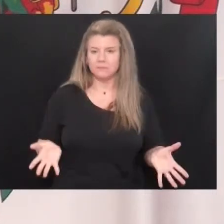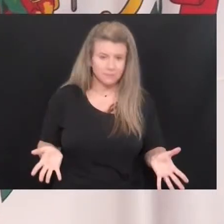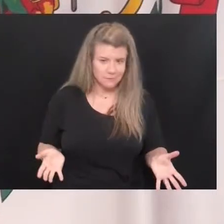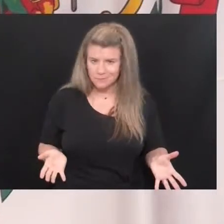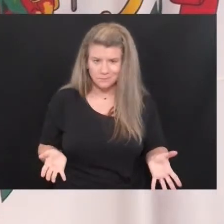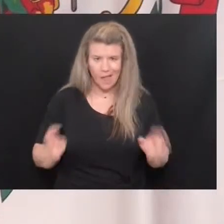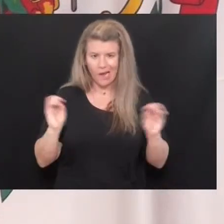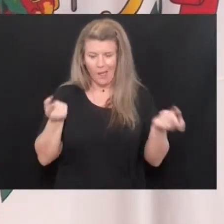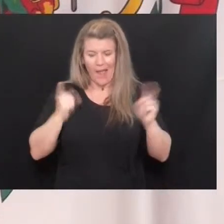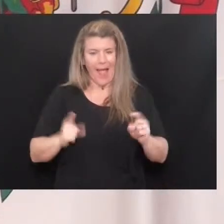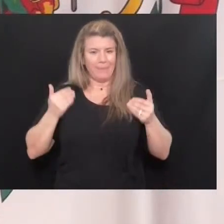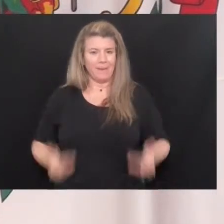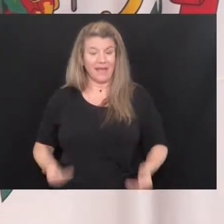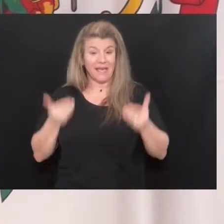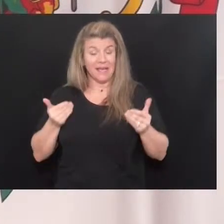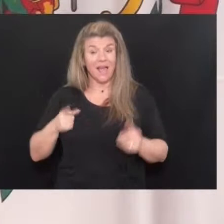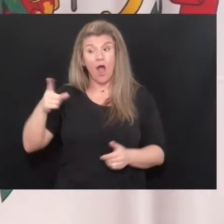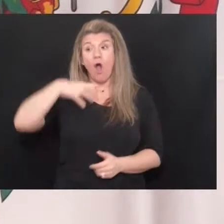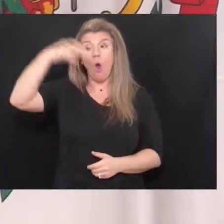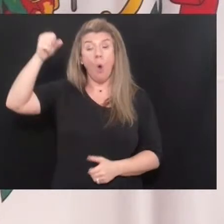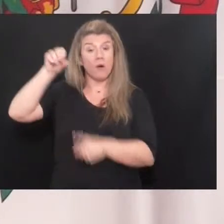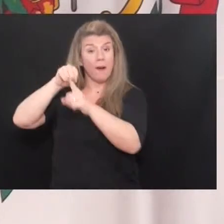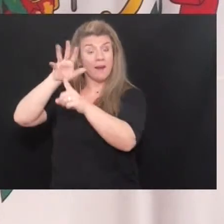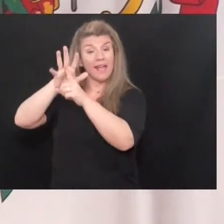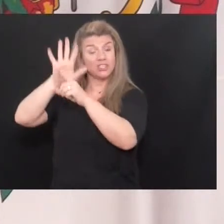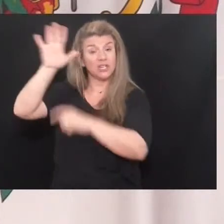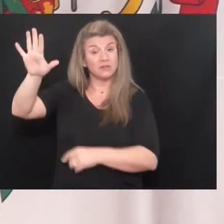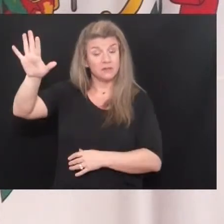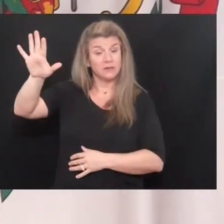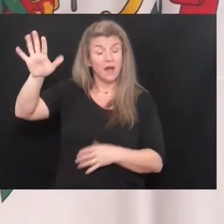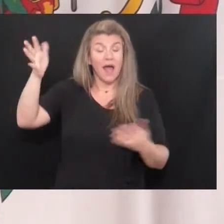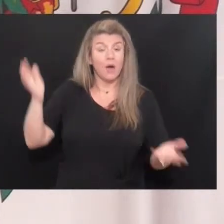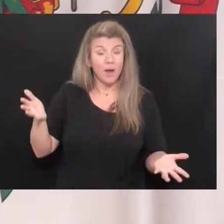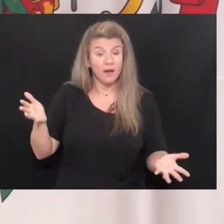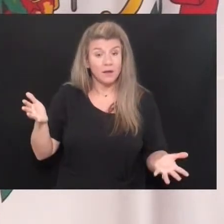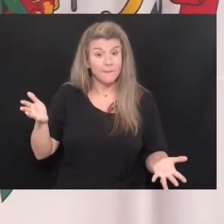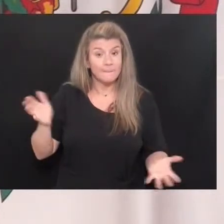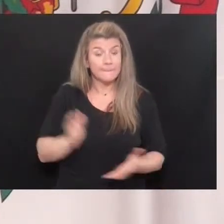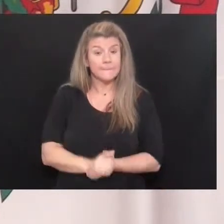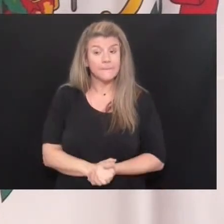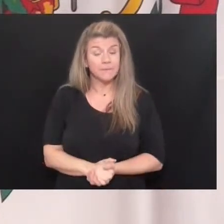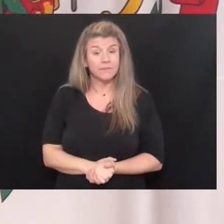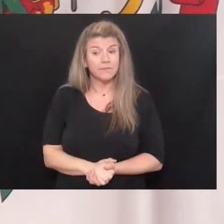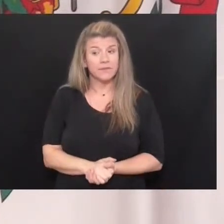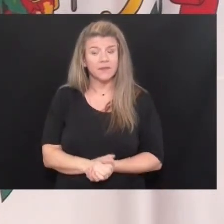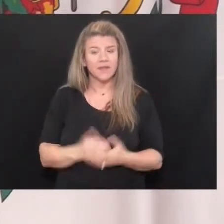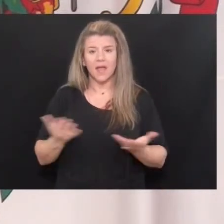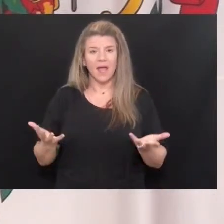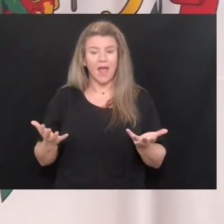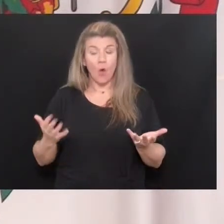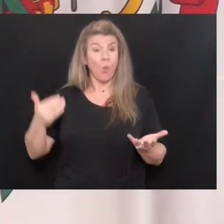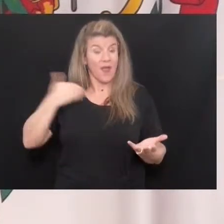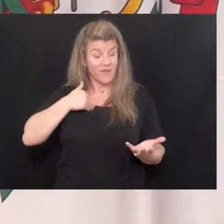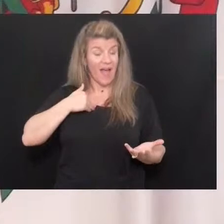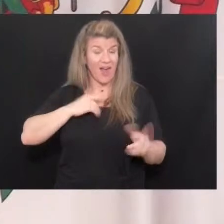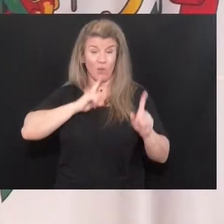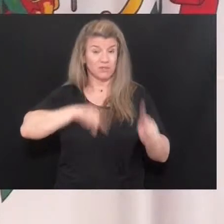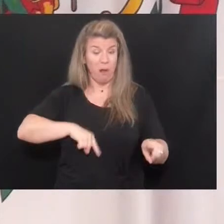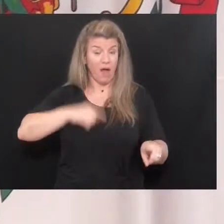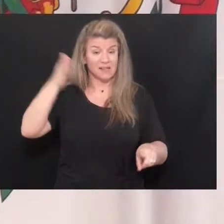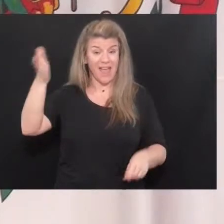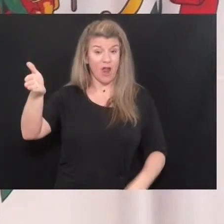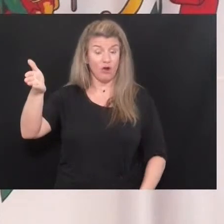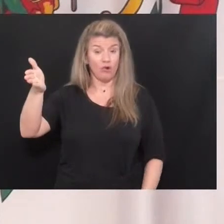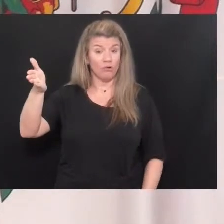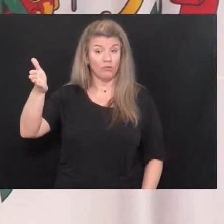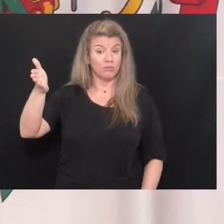from the standpoint of our elderly, well, I mean, we have had a response there